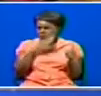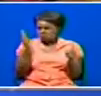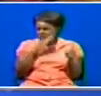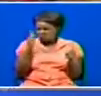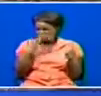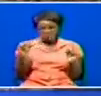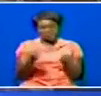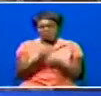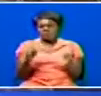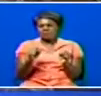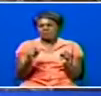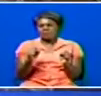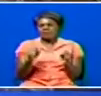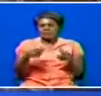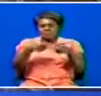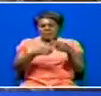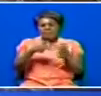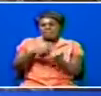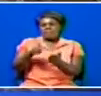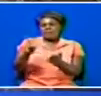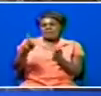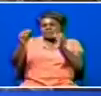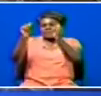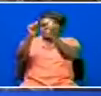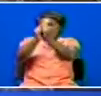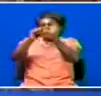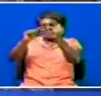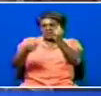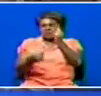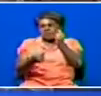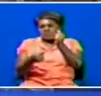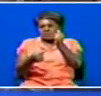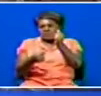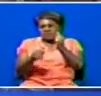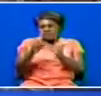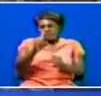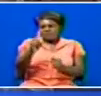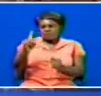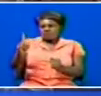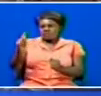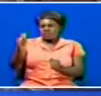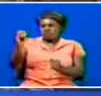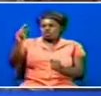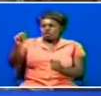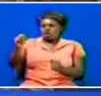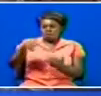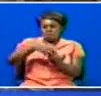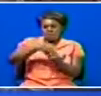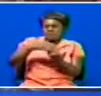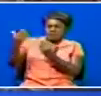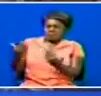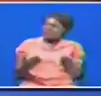they can't rot. The factory pays up to 10,000 shillings per every ton of plastic brought here